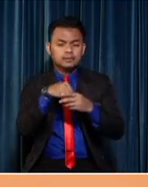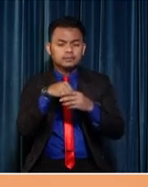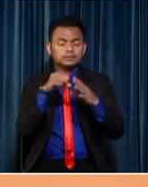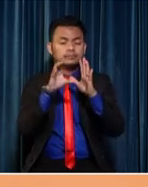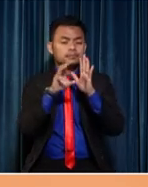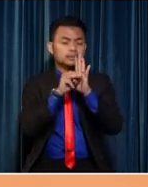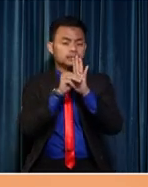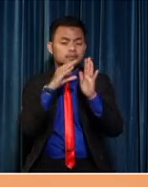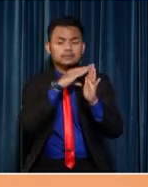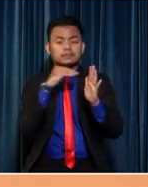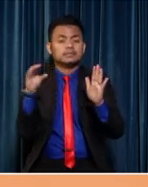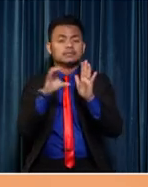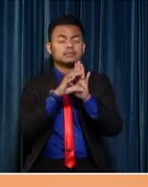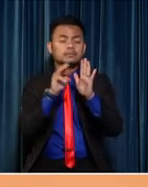centimeter.